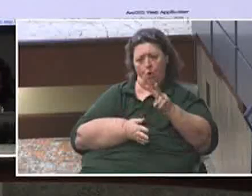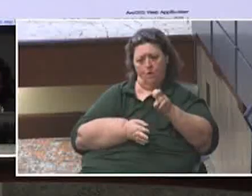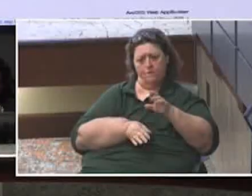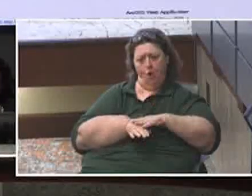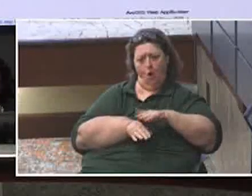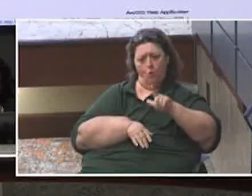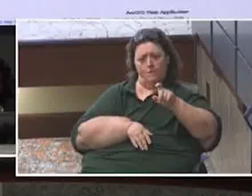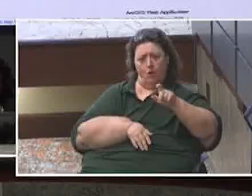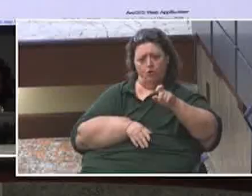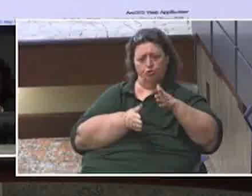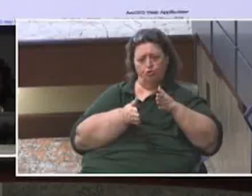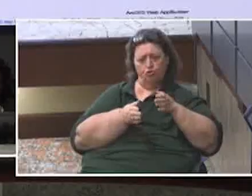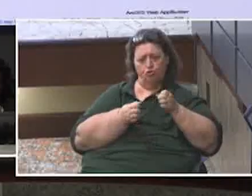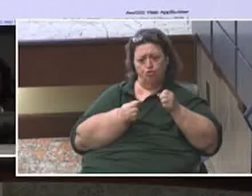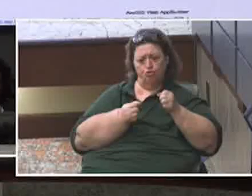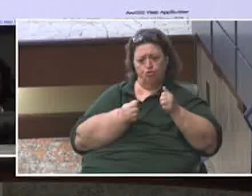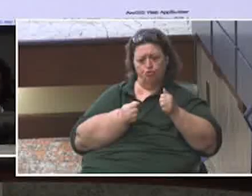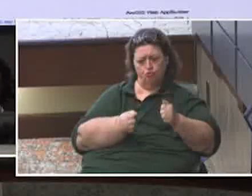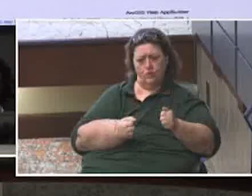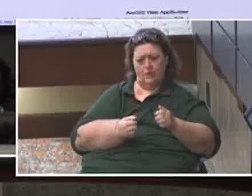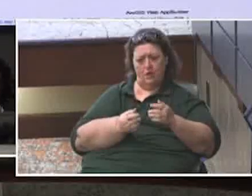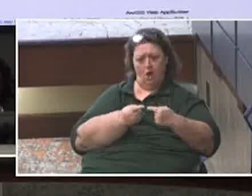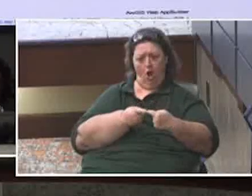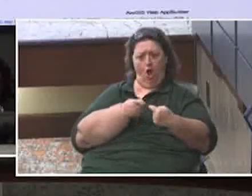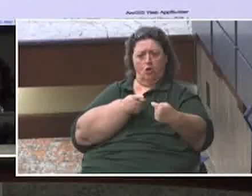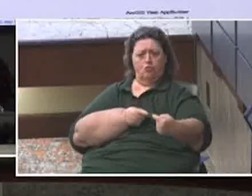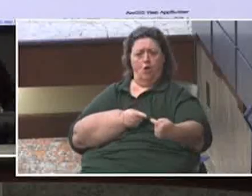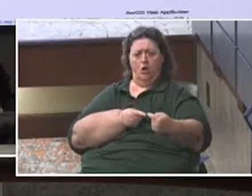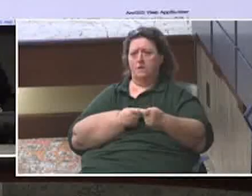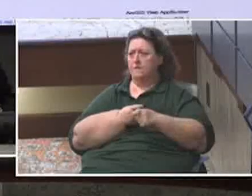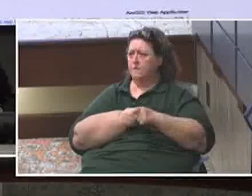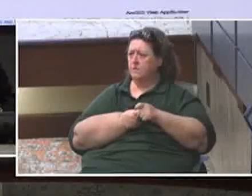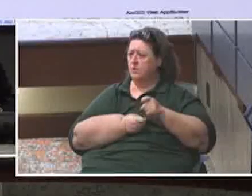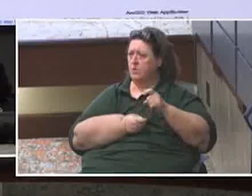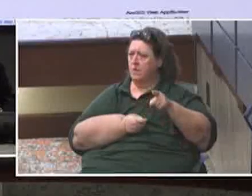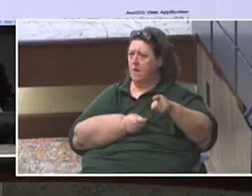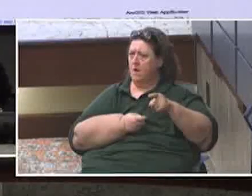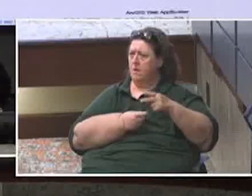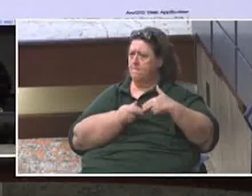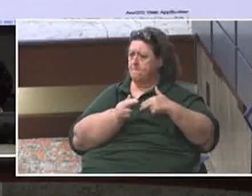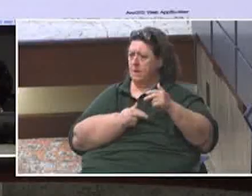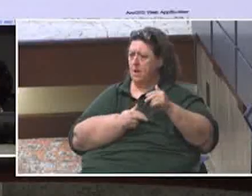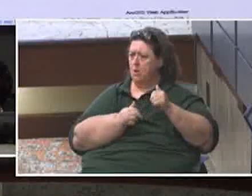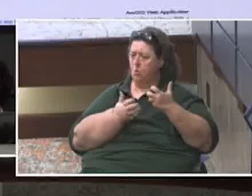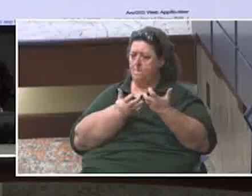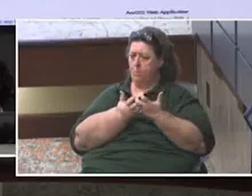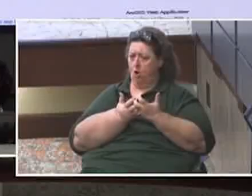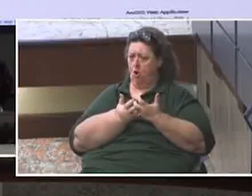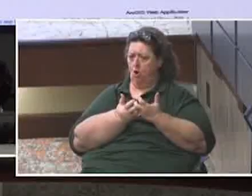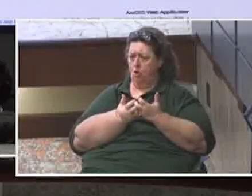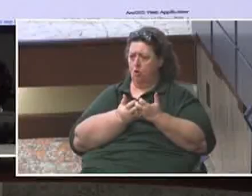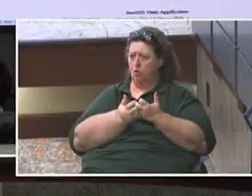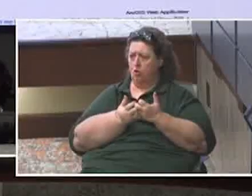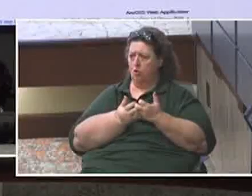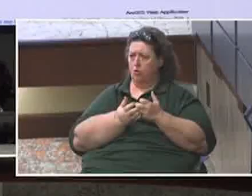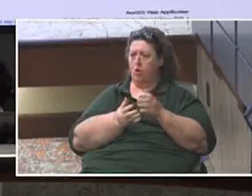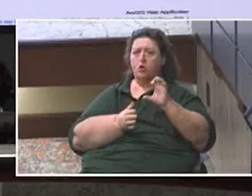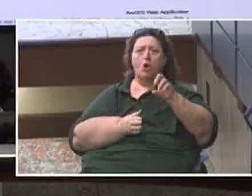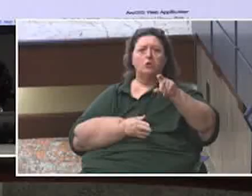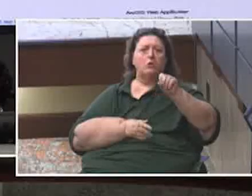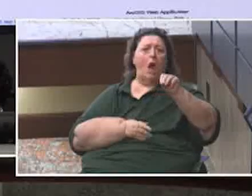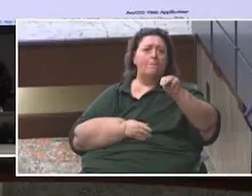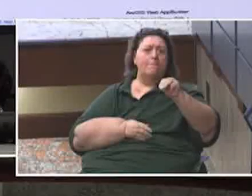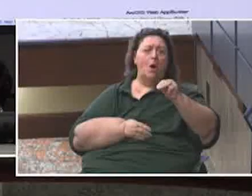21st Street. It is across the street from the development we're partnering with yours truly Custom Homes